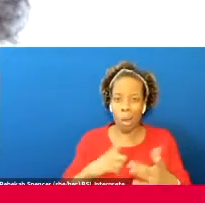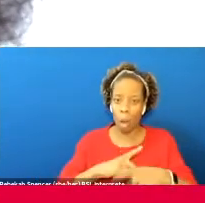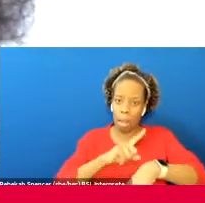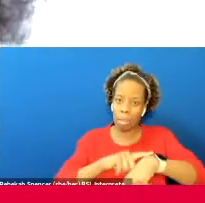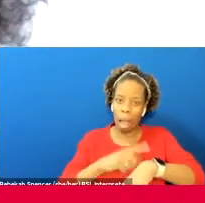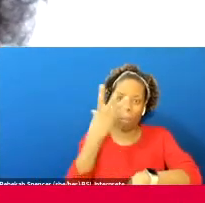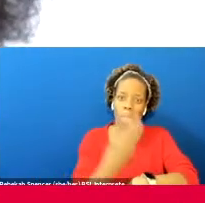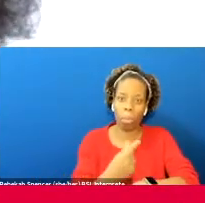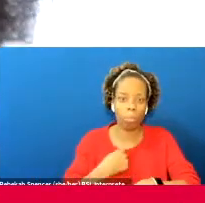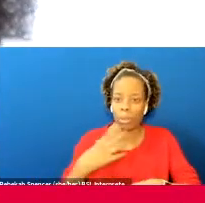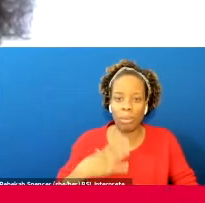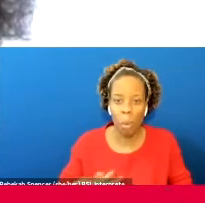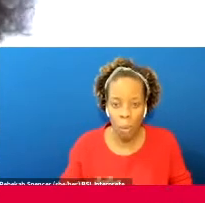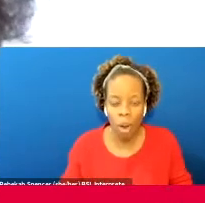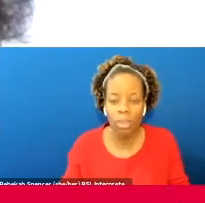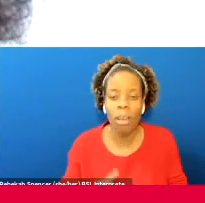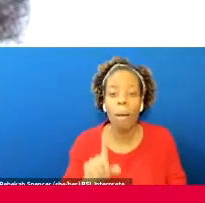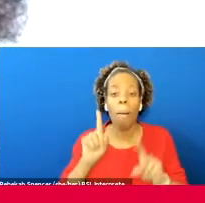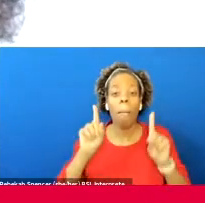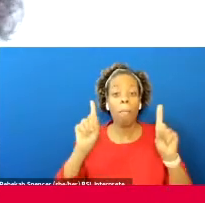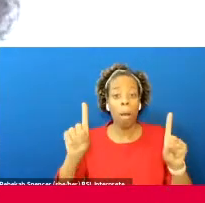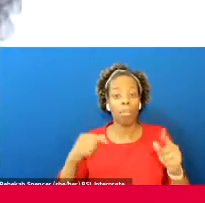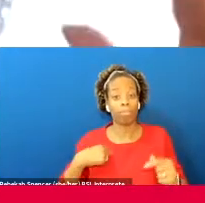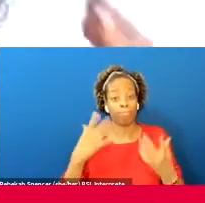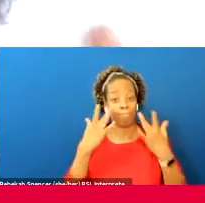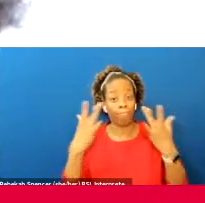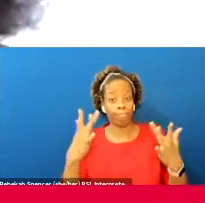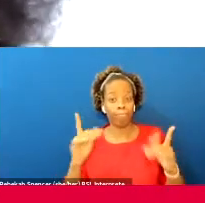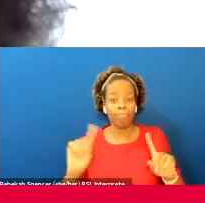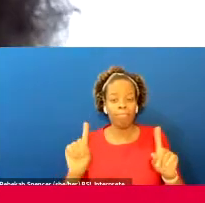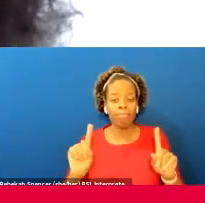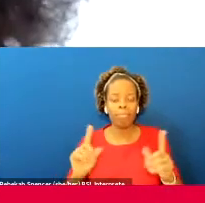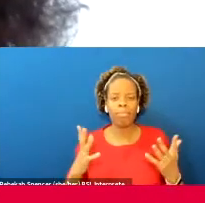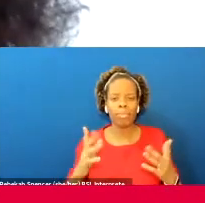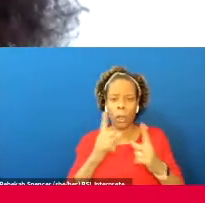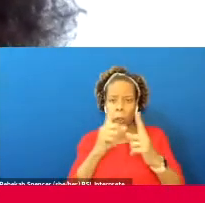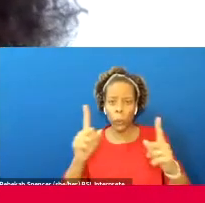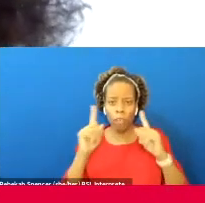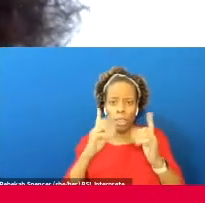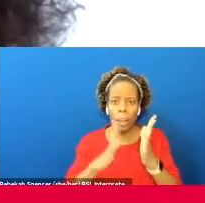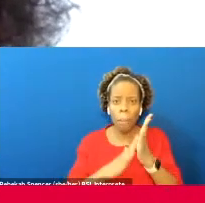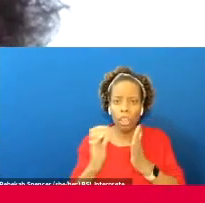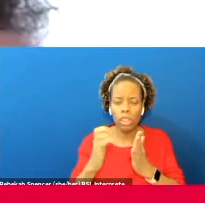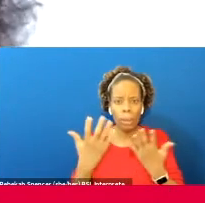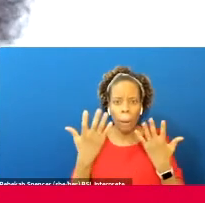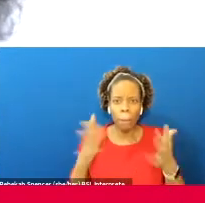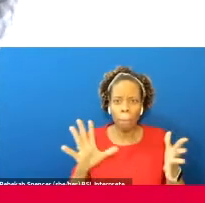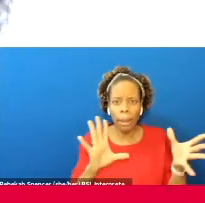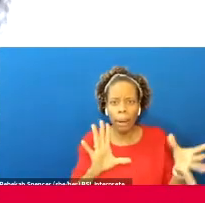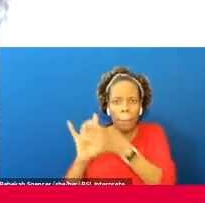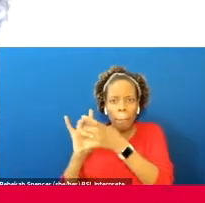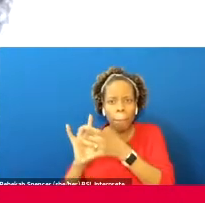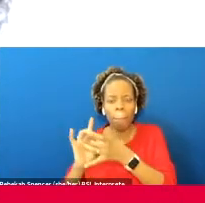but one thing that they did show is that, you know, the involvements that the University of Manchester has with the company